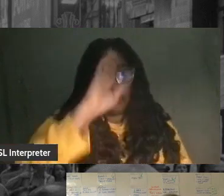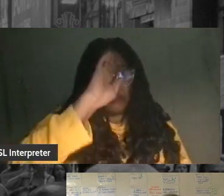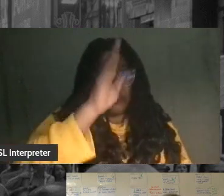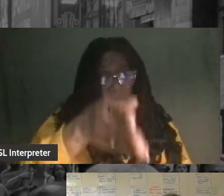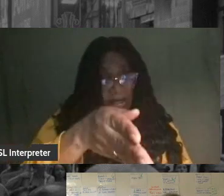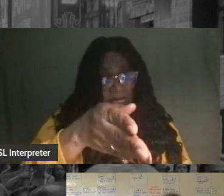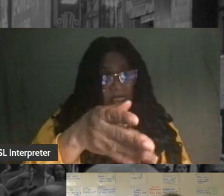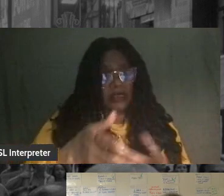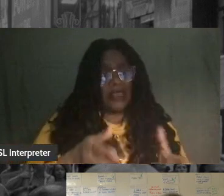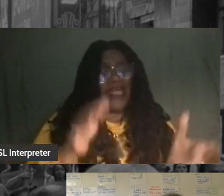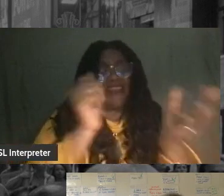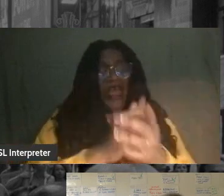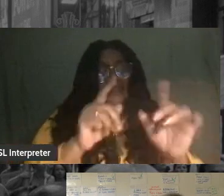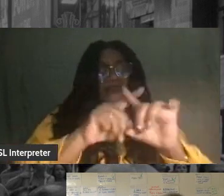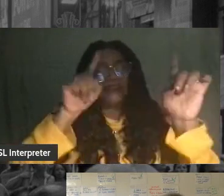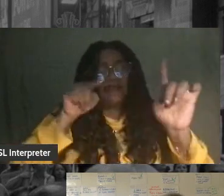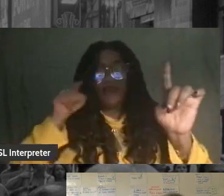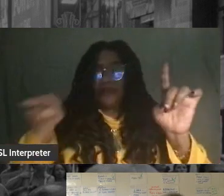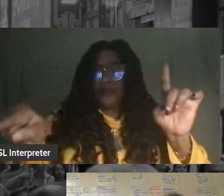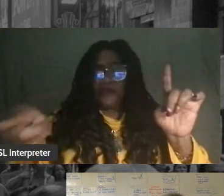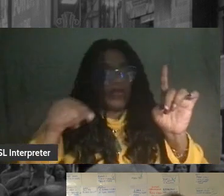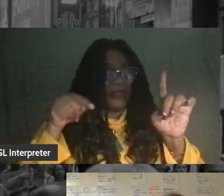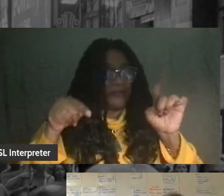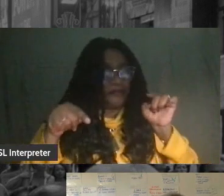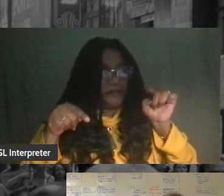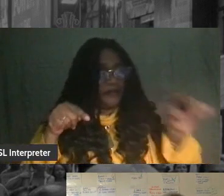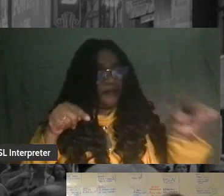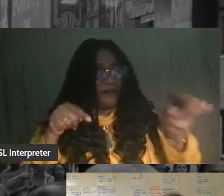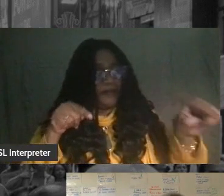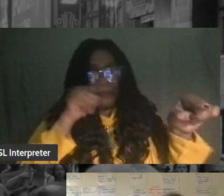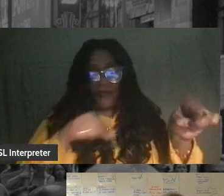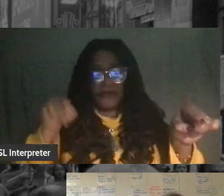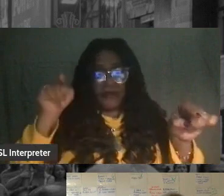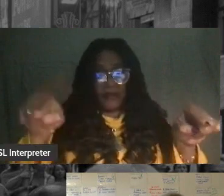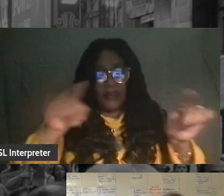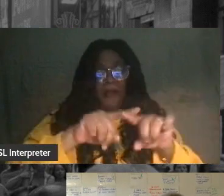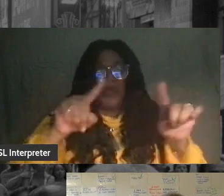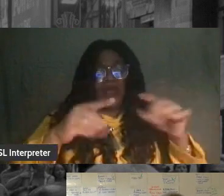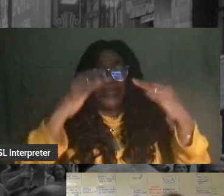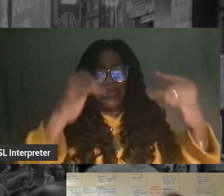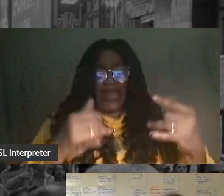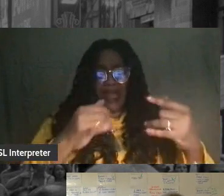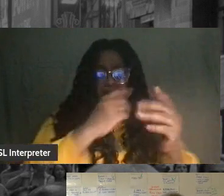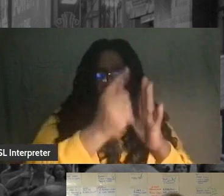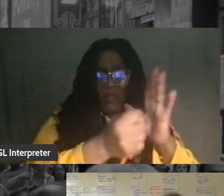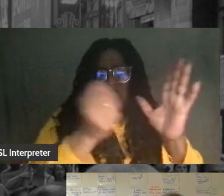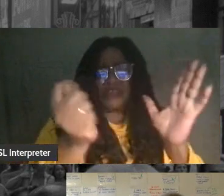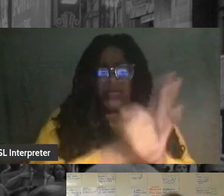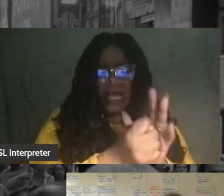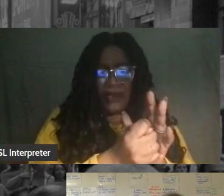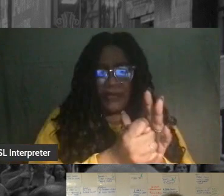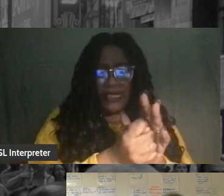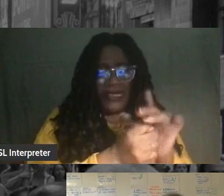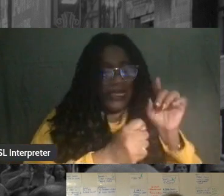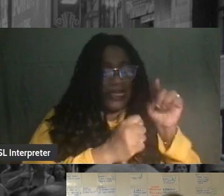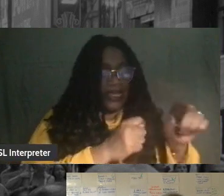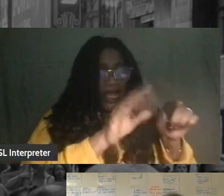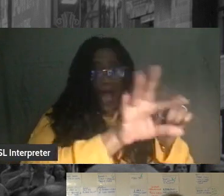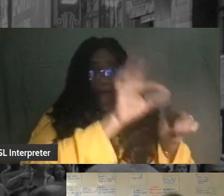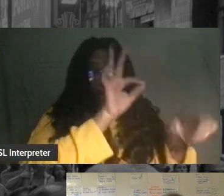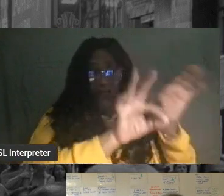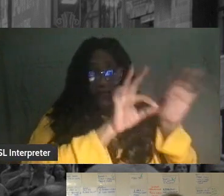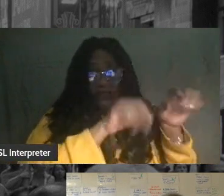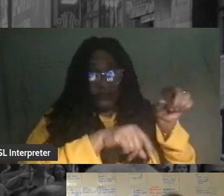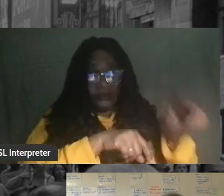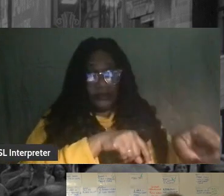difference in those two arrangements. In terms of the timing, option agreements typically,